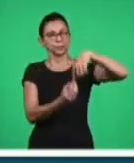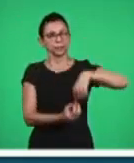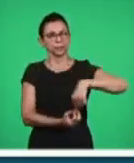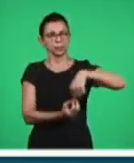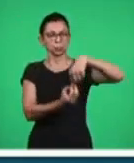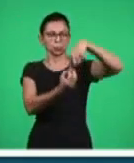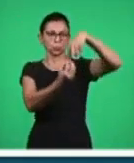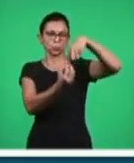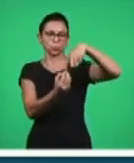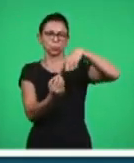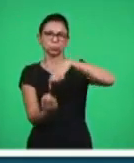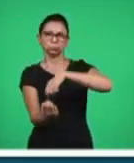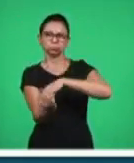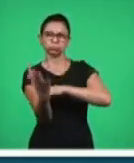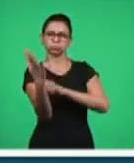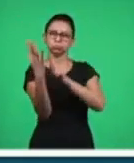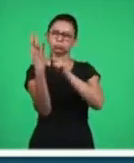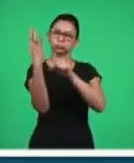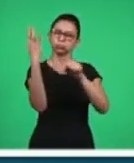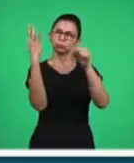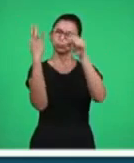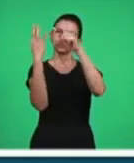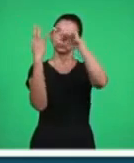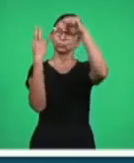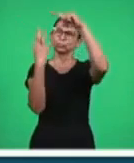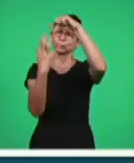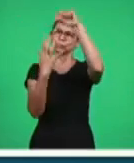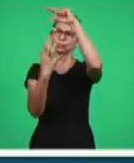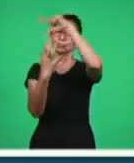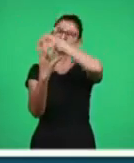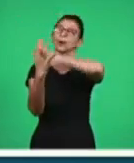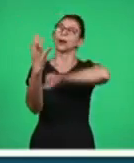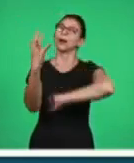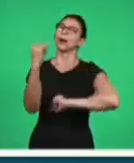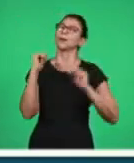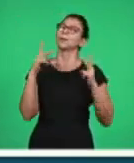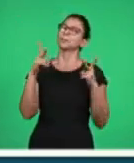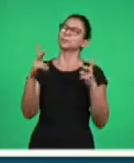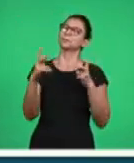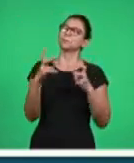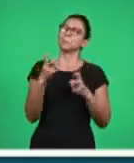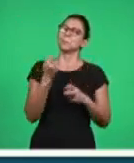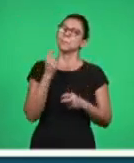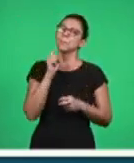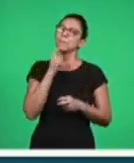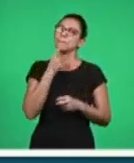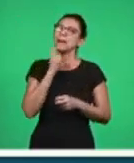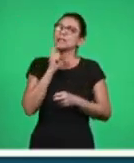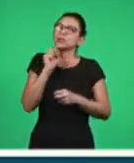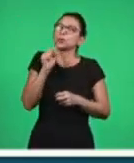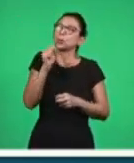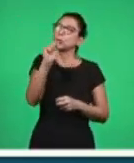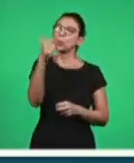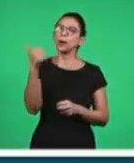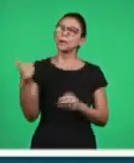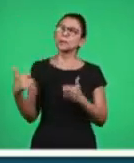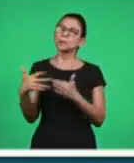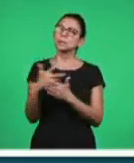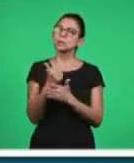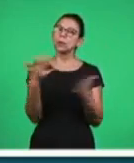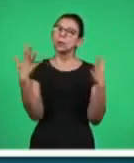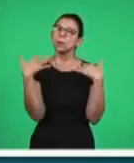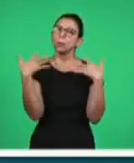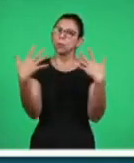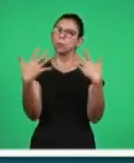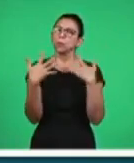fig tree, where its branches are already become tender and put forth leaves, you